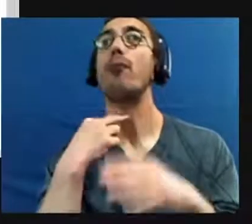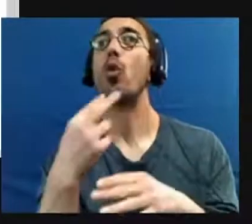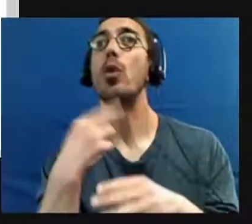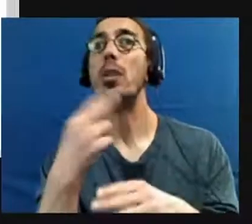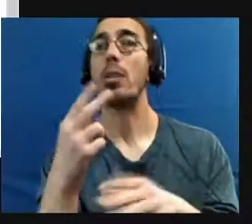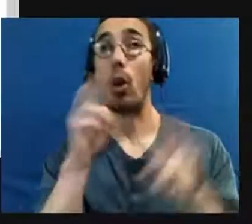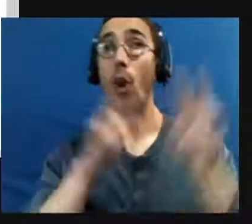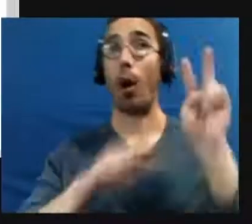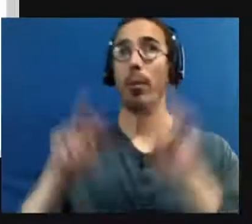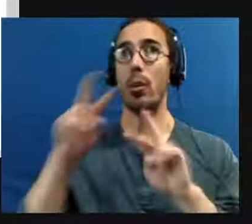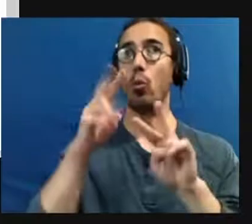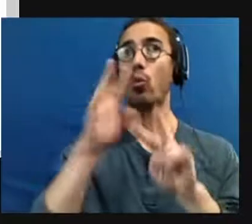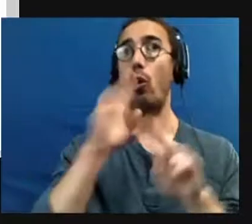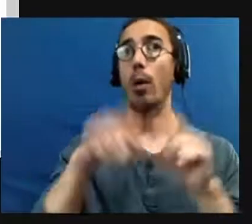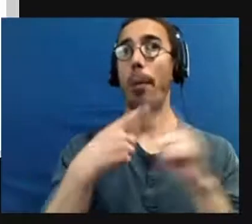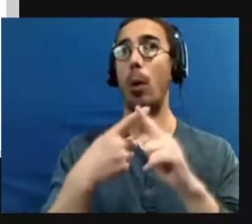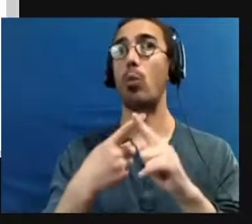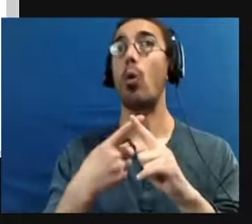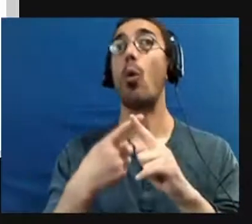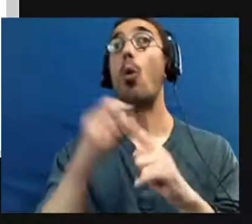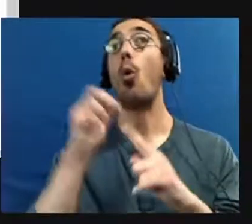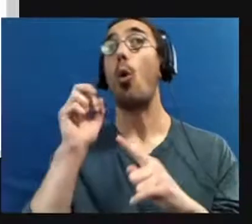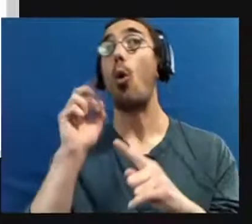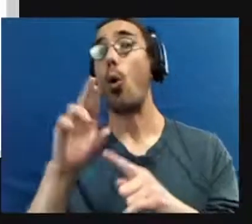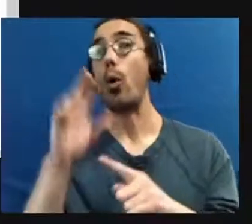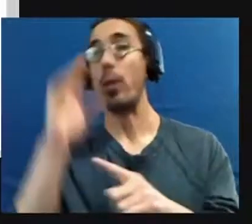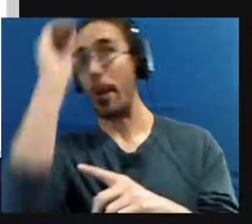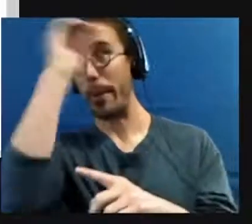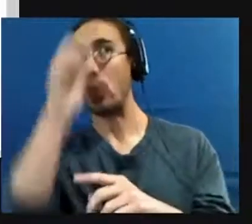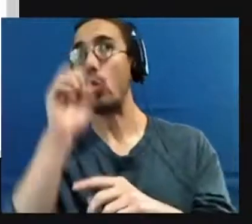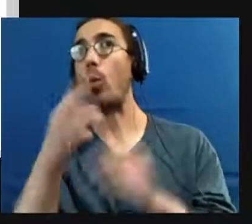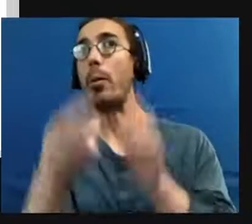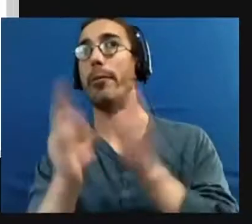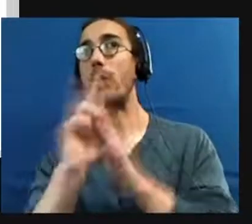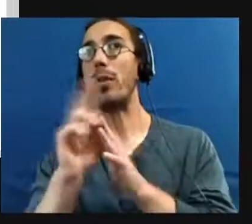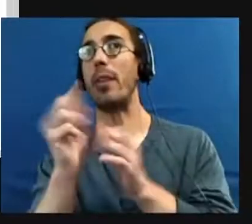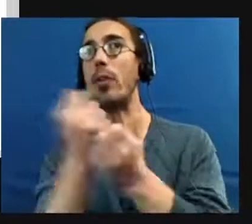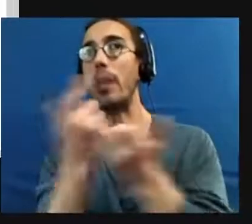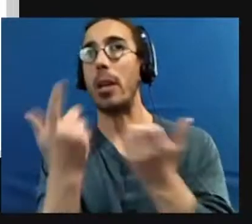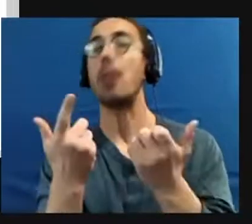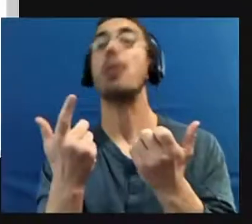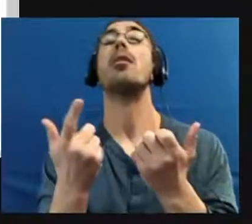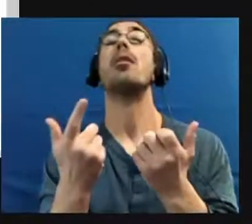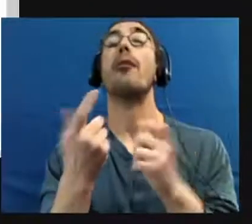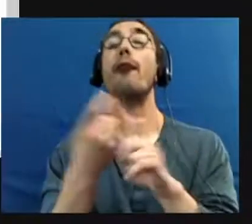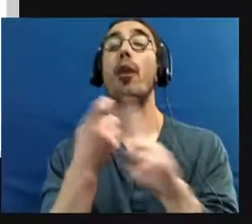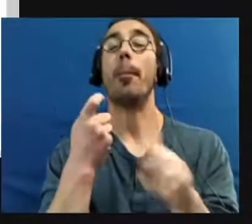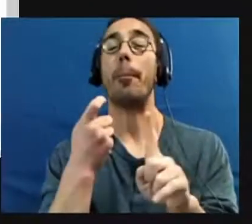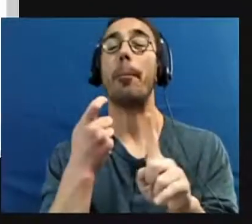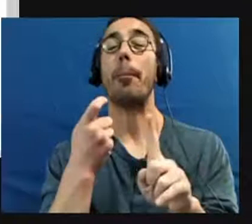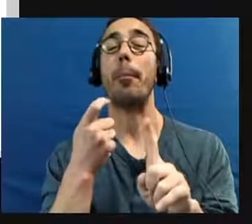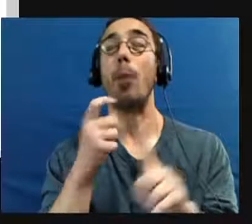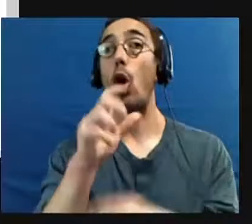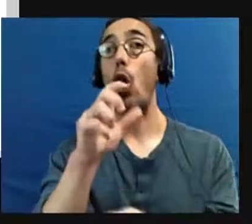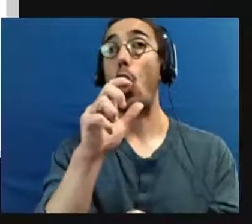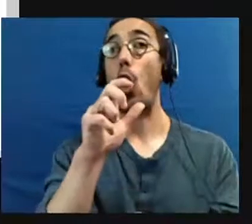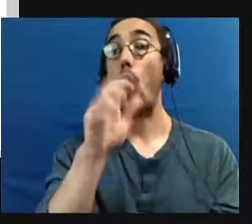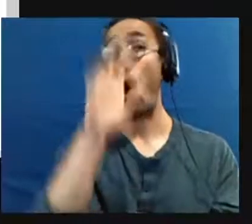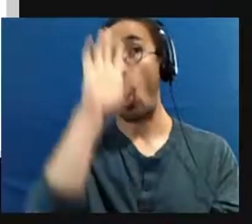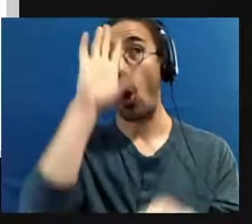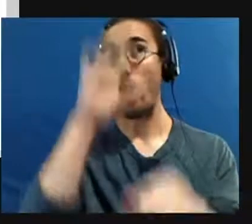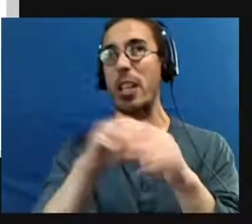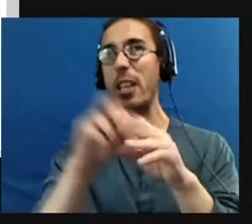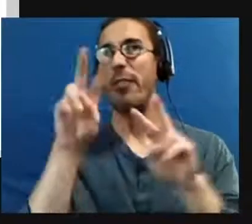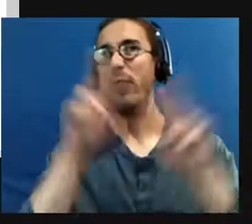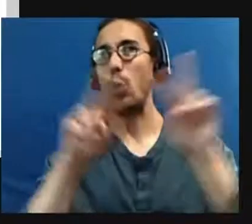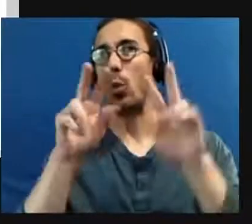be talking about today, or the opinions, reviews, all of those things completely sourced from autistic viewers all around the